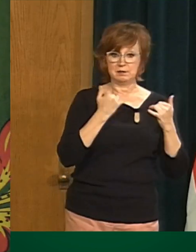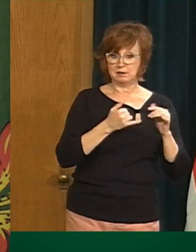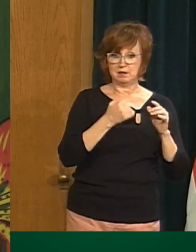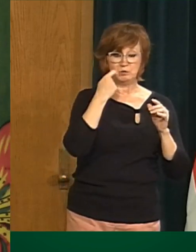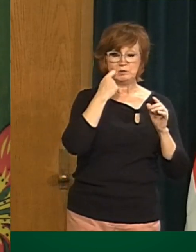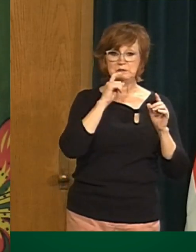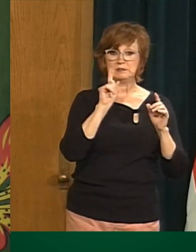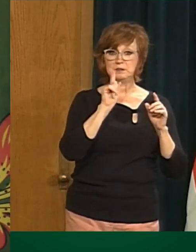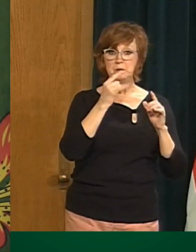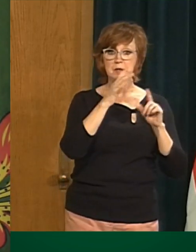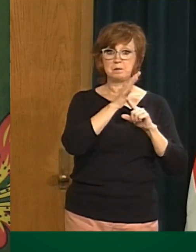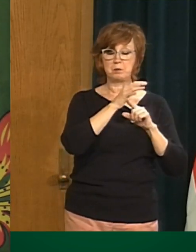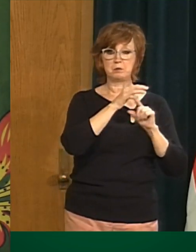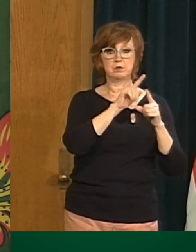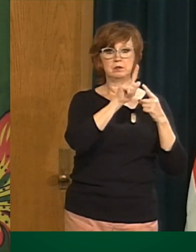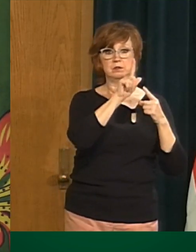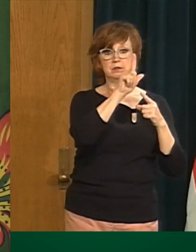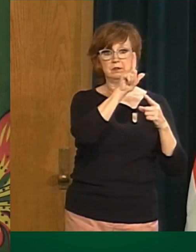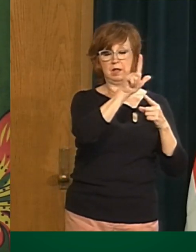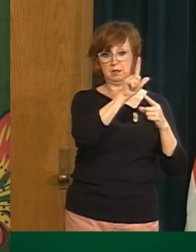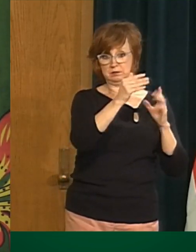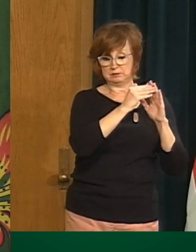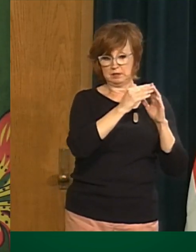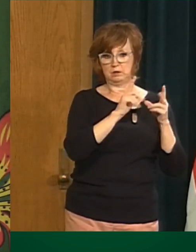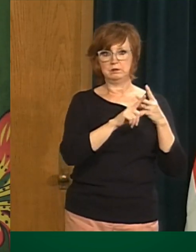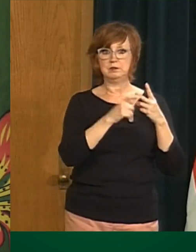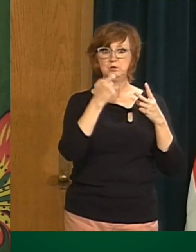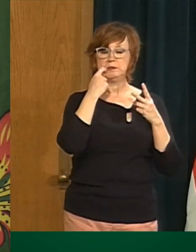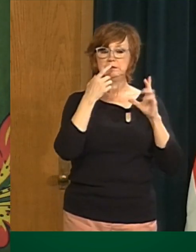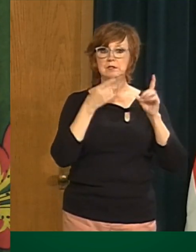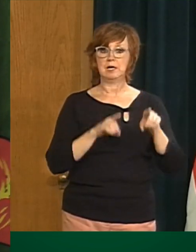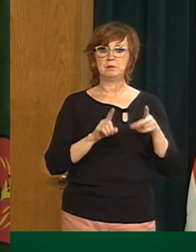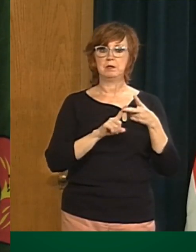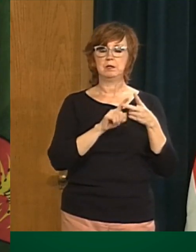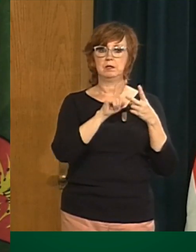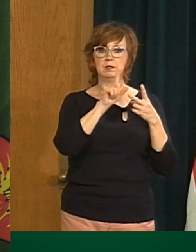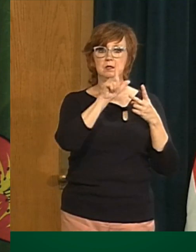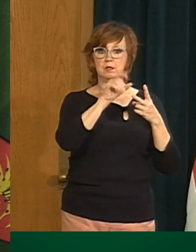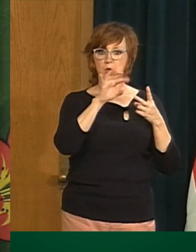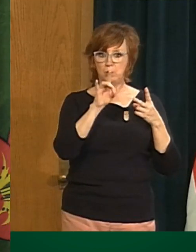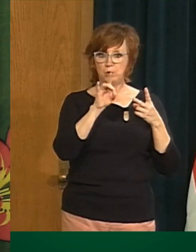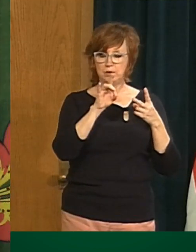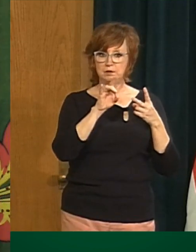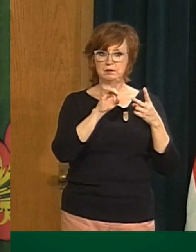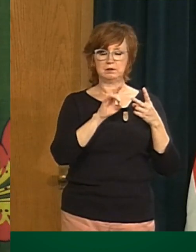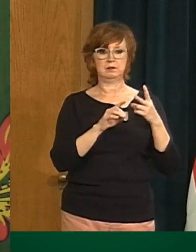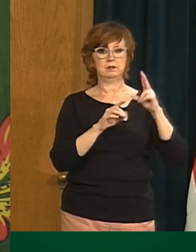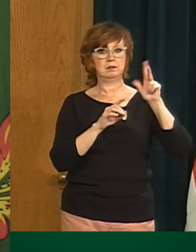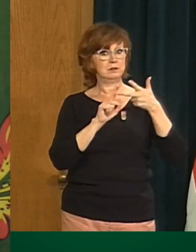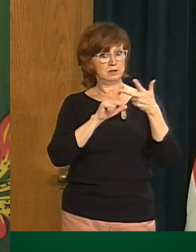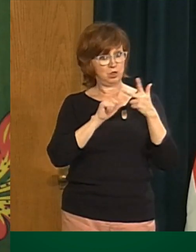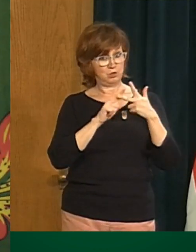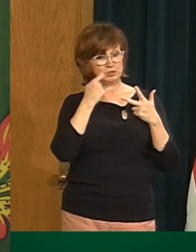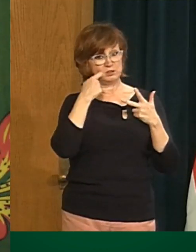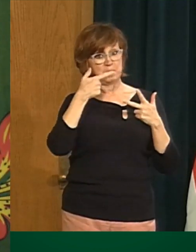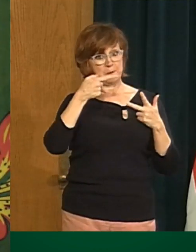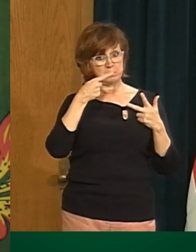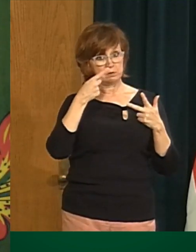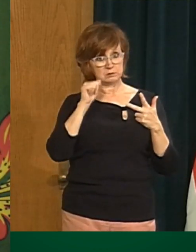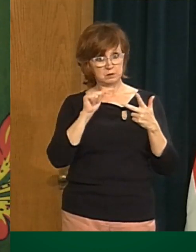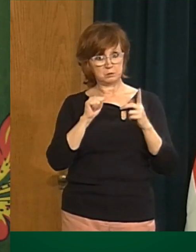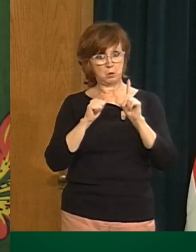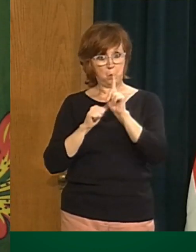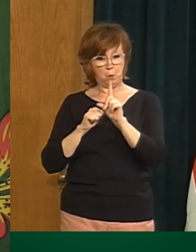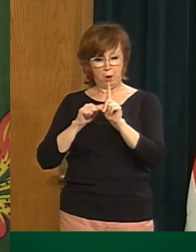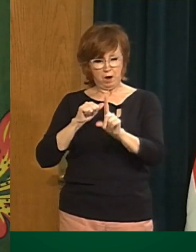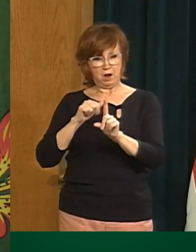shown in Lloydminster. That contact tracing and testing picked up immediately. The same in Prince Albert with the